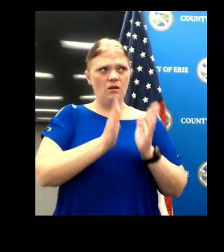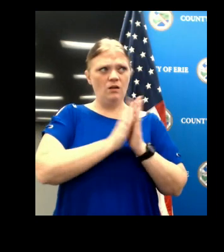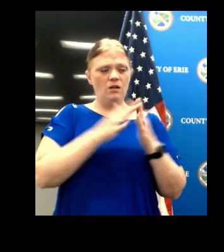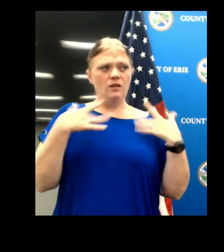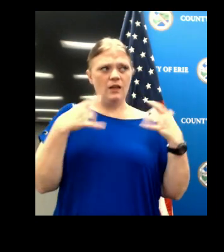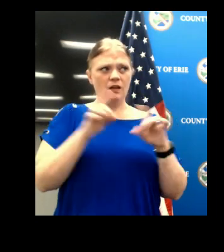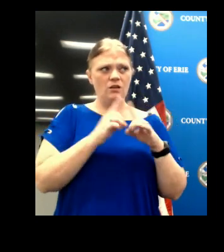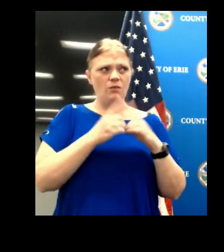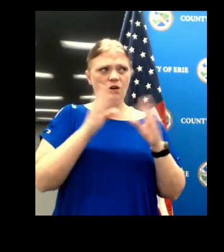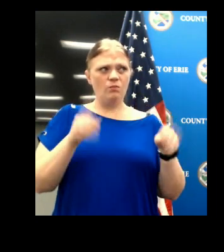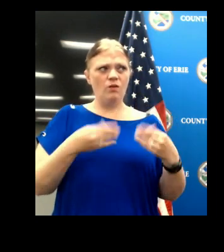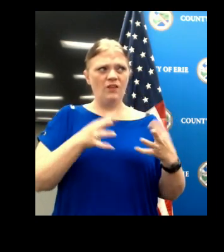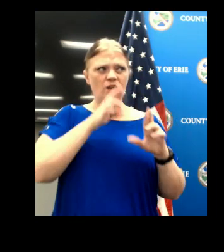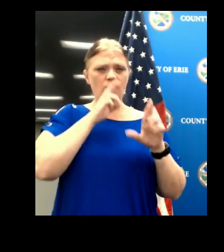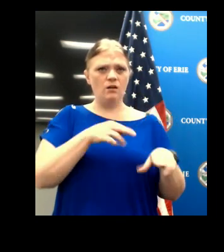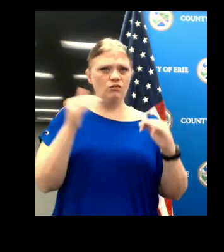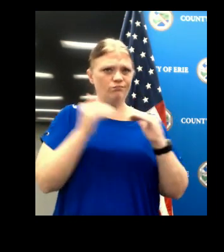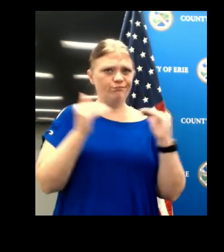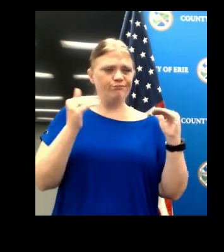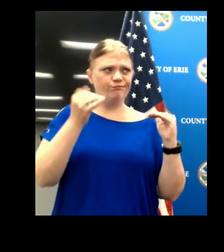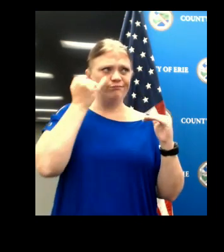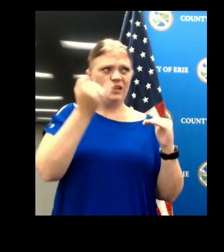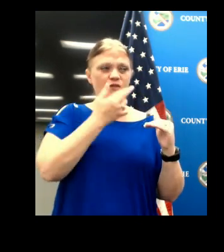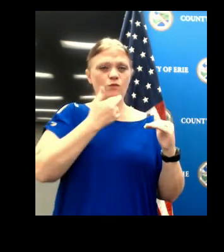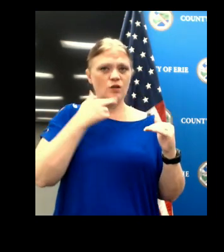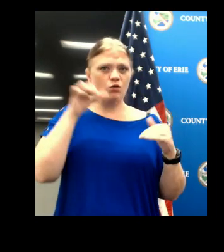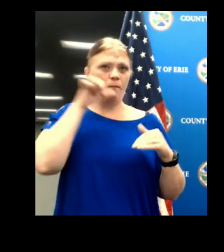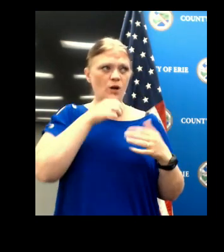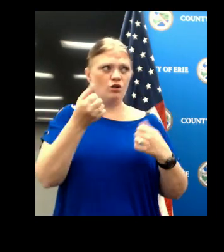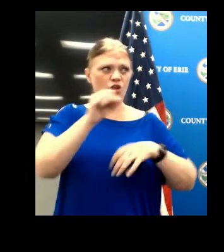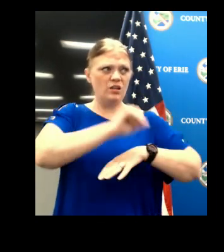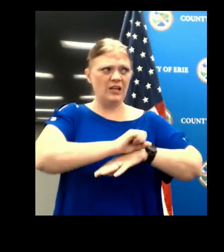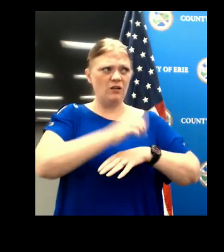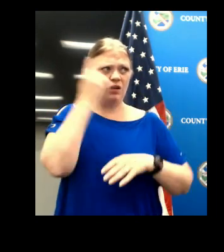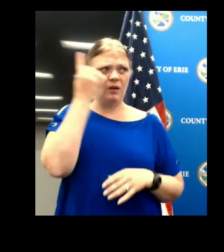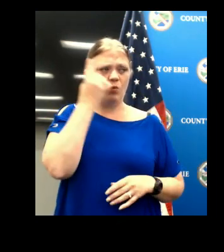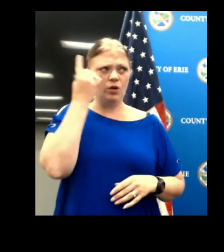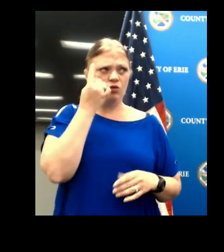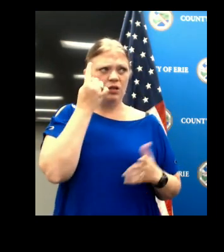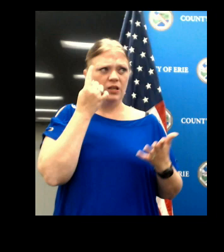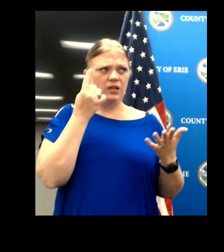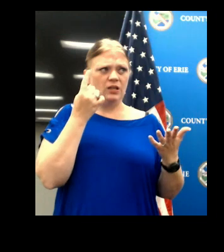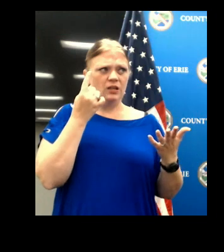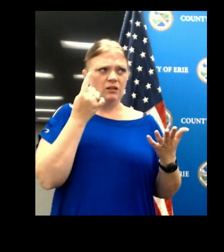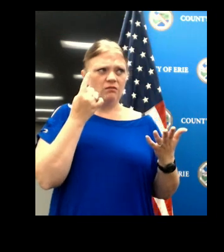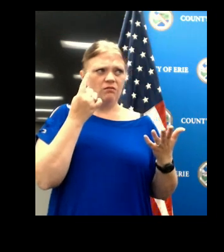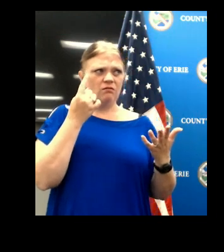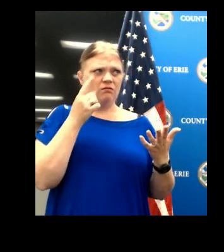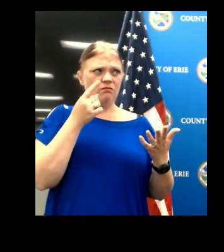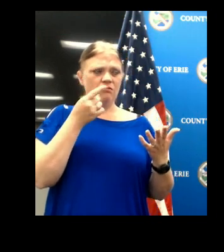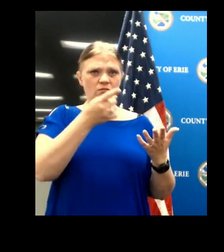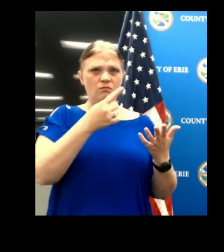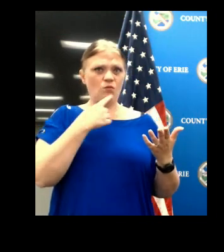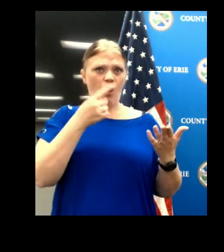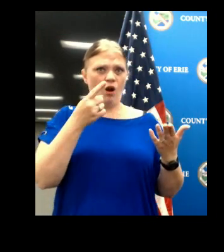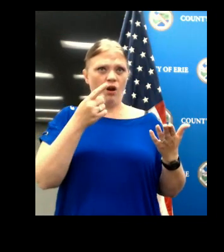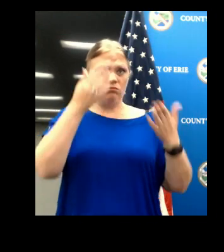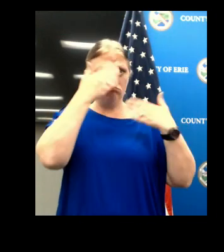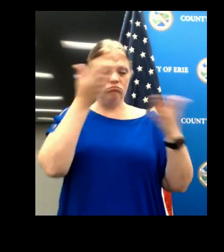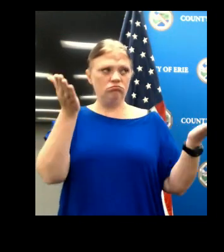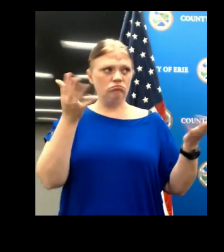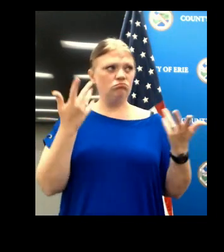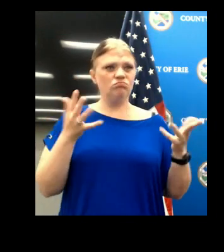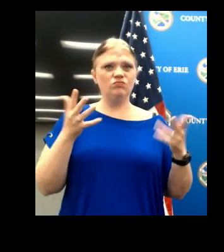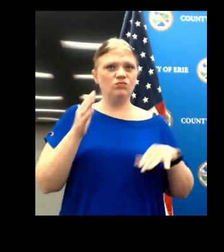department provide a report of justification if there were a restaurant or bar that was shut down, and I'm just wondering whether that's something that you guys would be able to. That's already on the